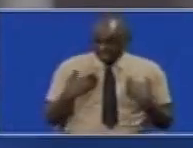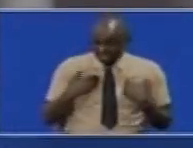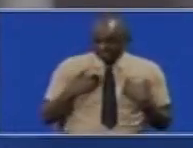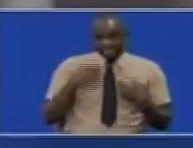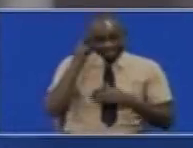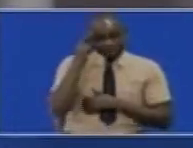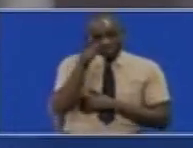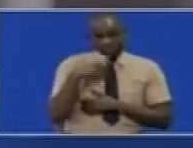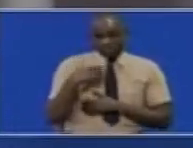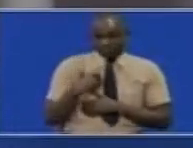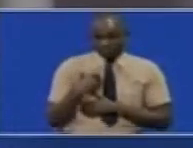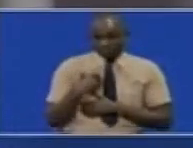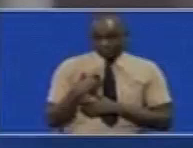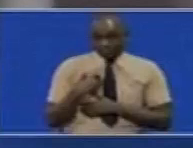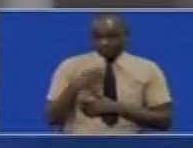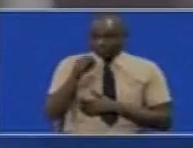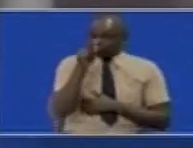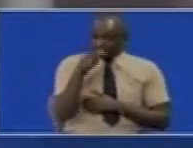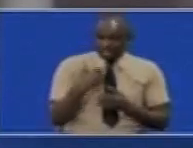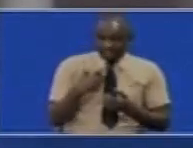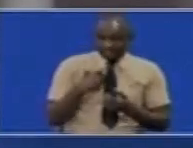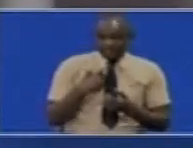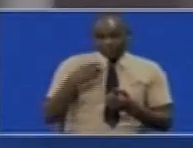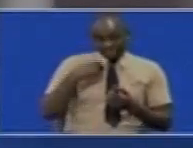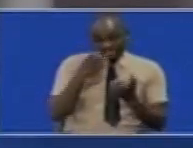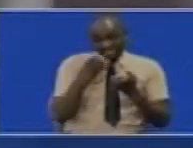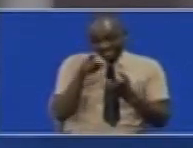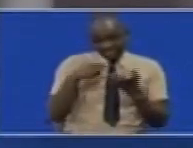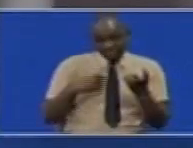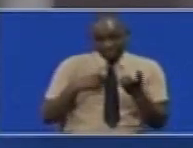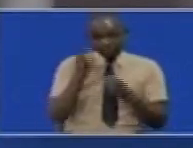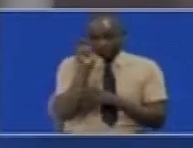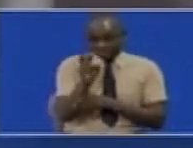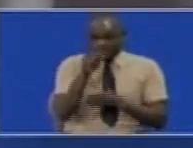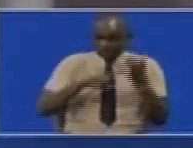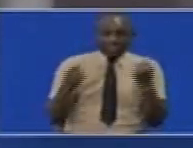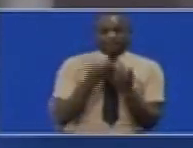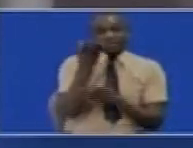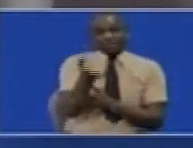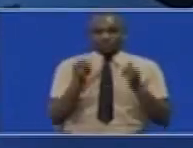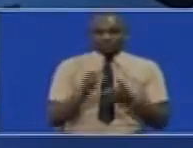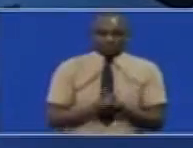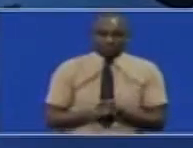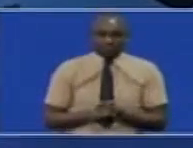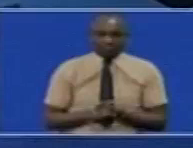of these young Blazers, because we are engaging with them, but we need the rest of the country to see what is actually happening with this young